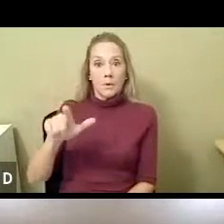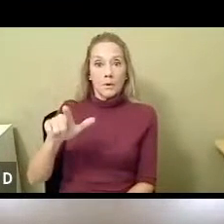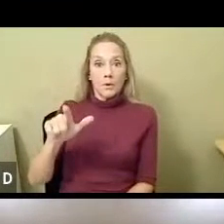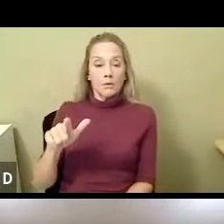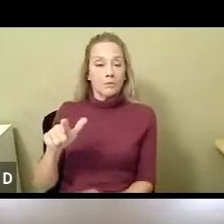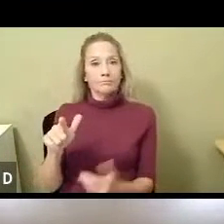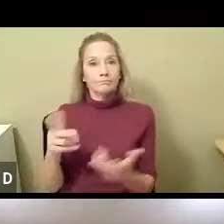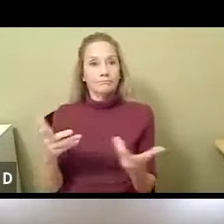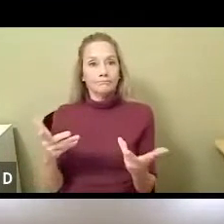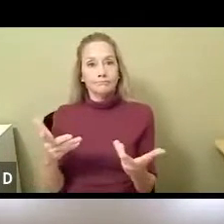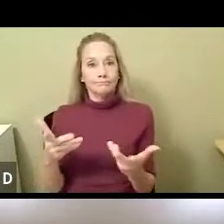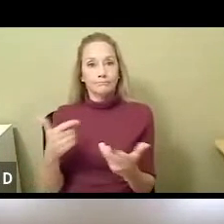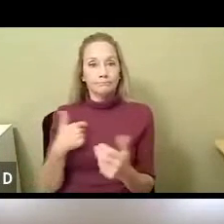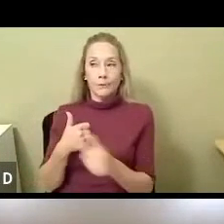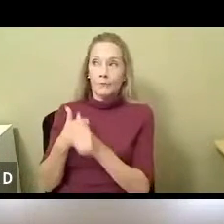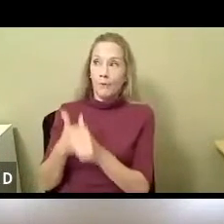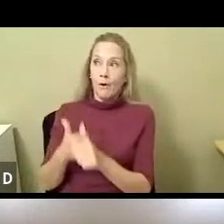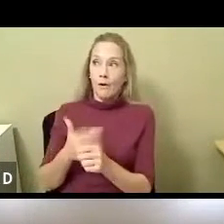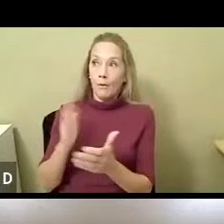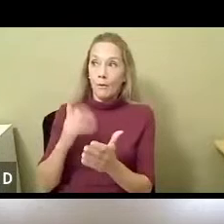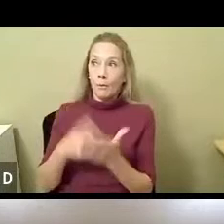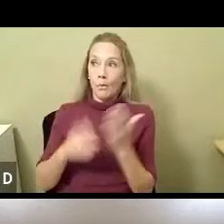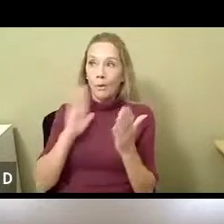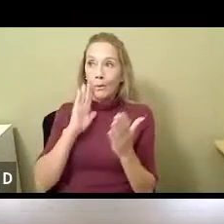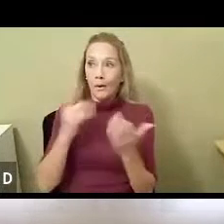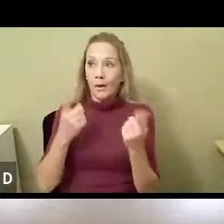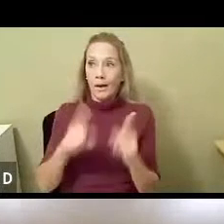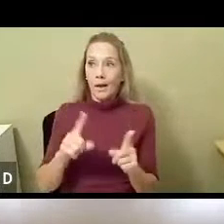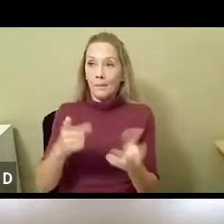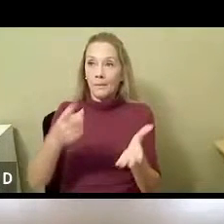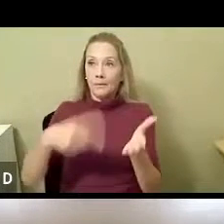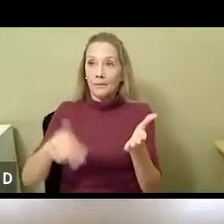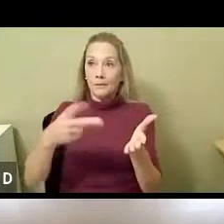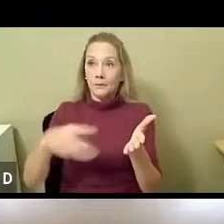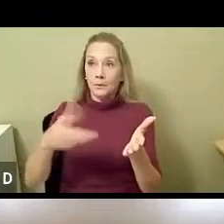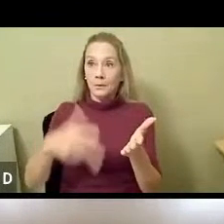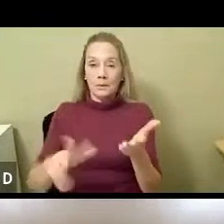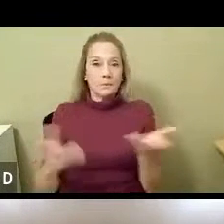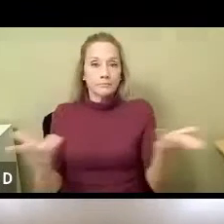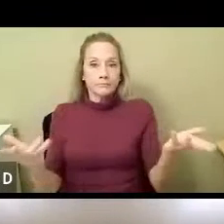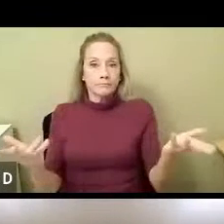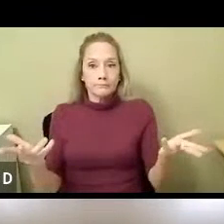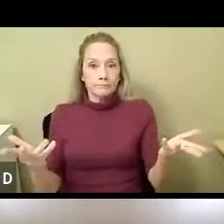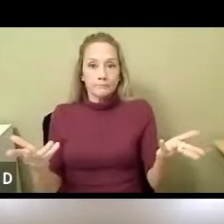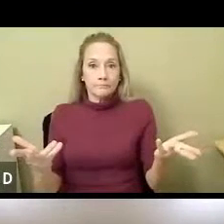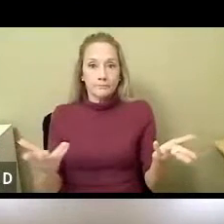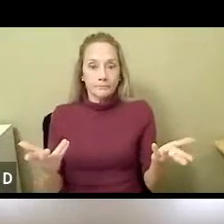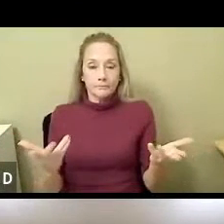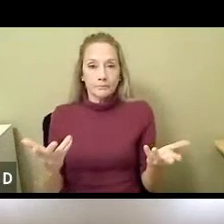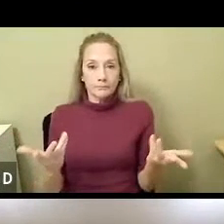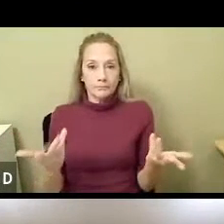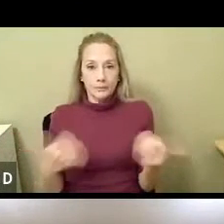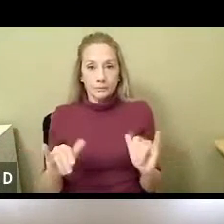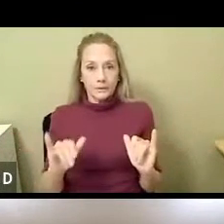be particularly reliable to tell us what's about to happen in the next several weeks. And so